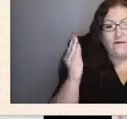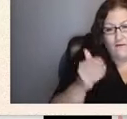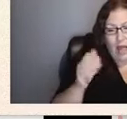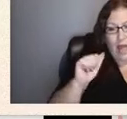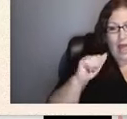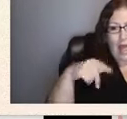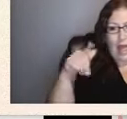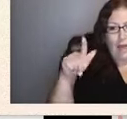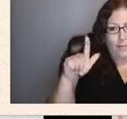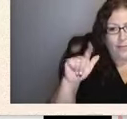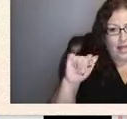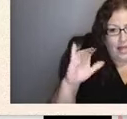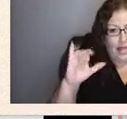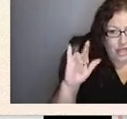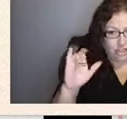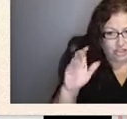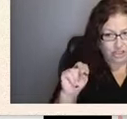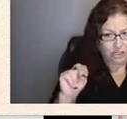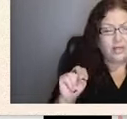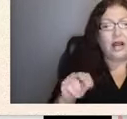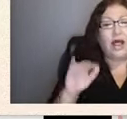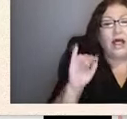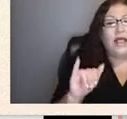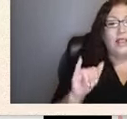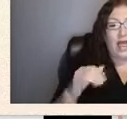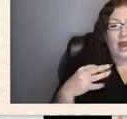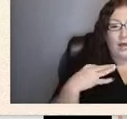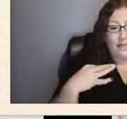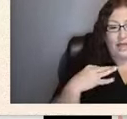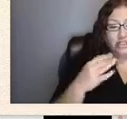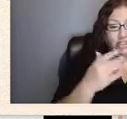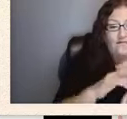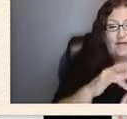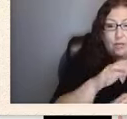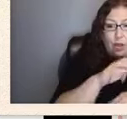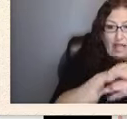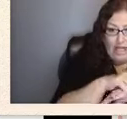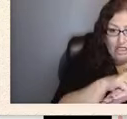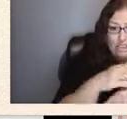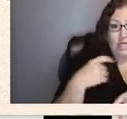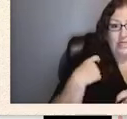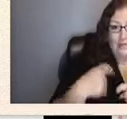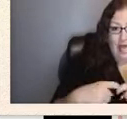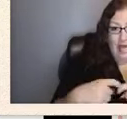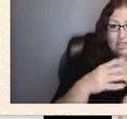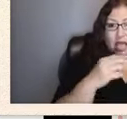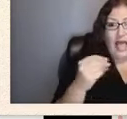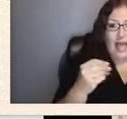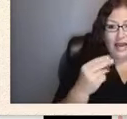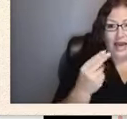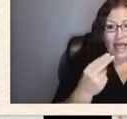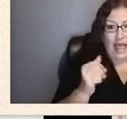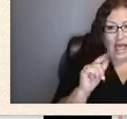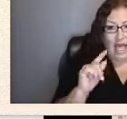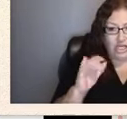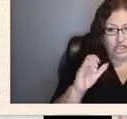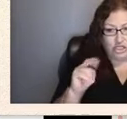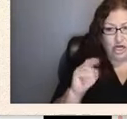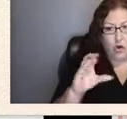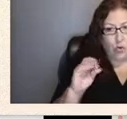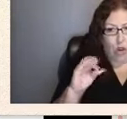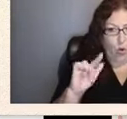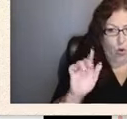apdcares.org/customers/application. The application is available in English, Spanish, and Haitian Creole.